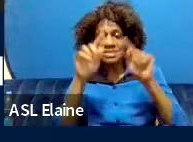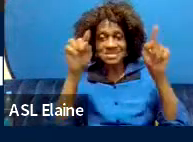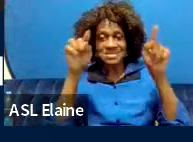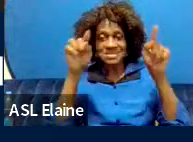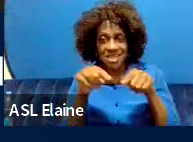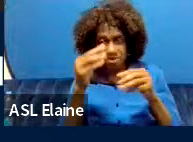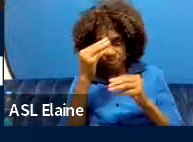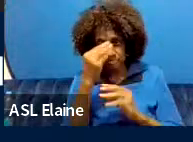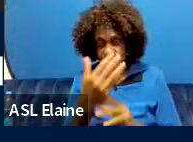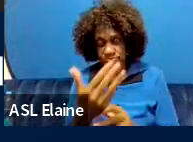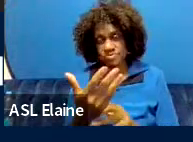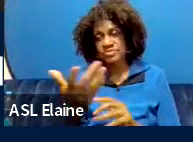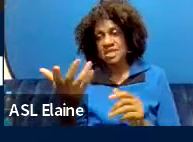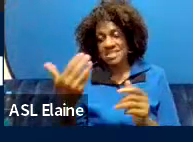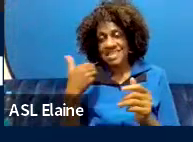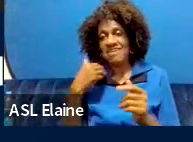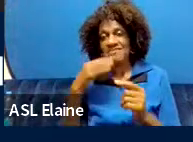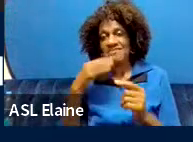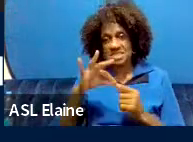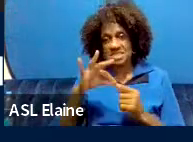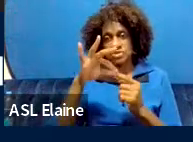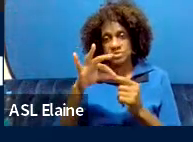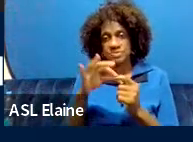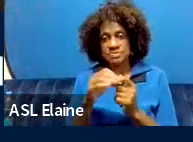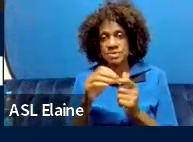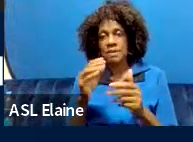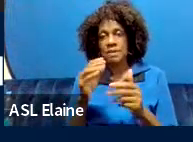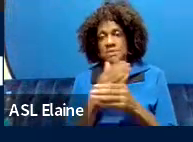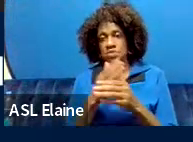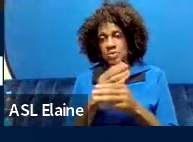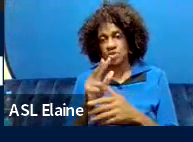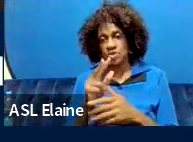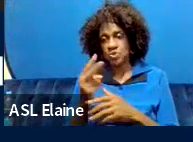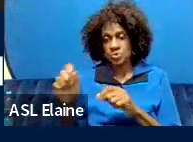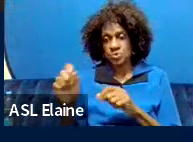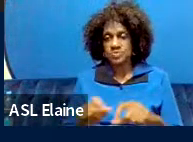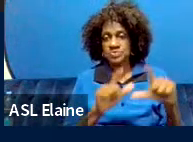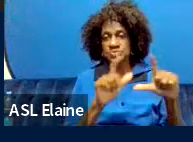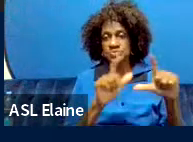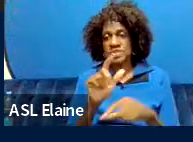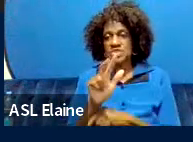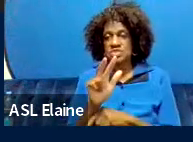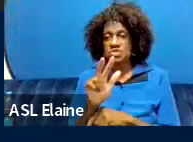let you guys know that there is an exception. Next slide, please, 35.